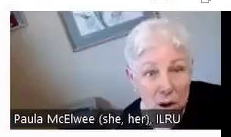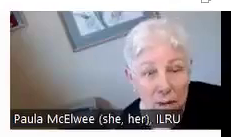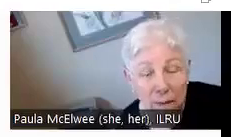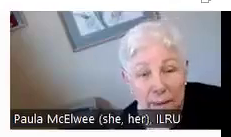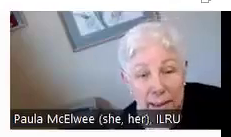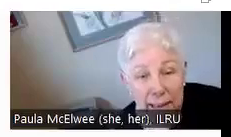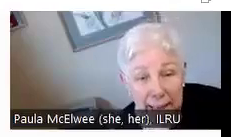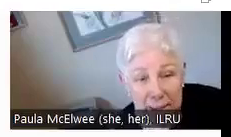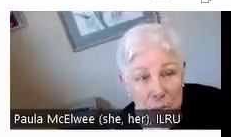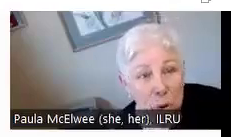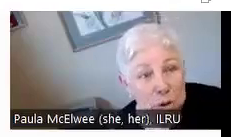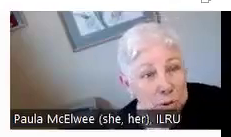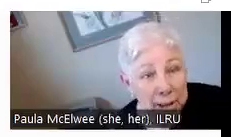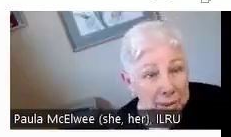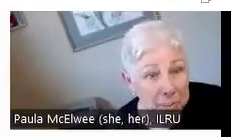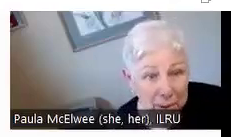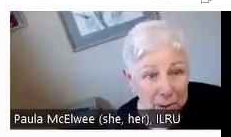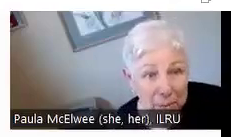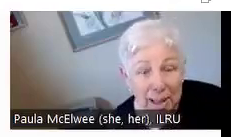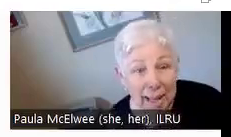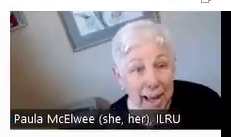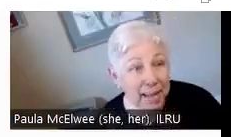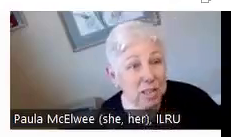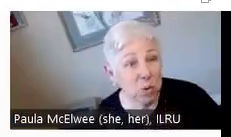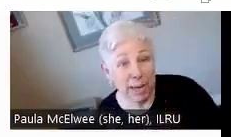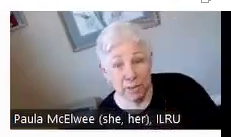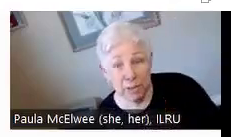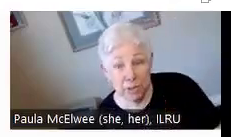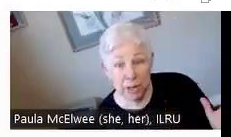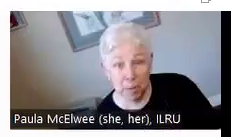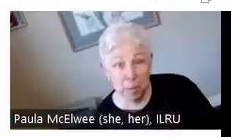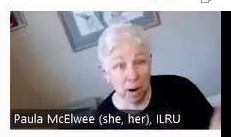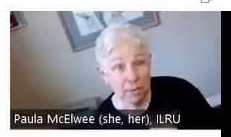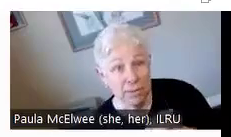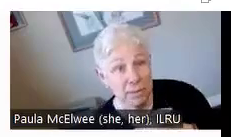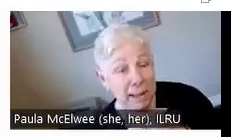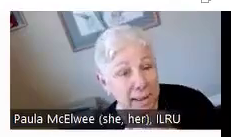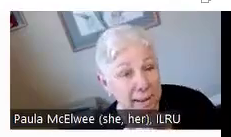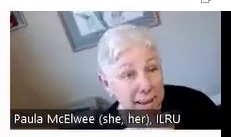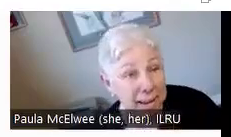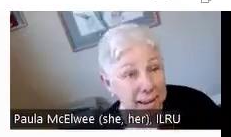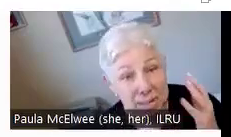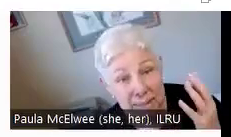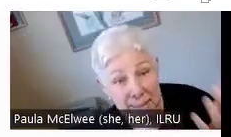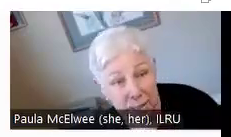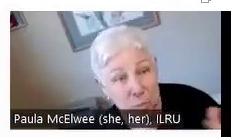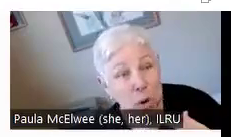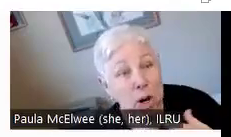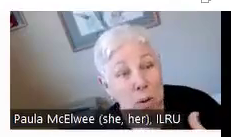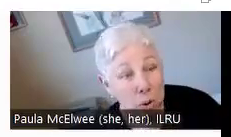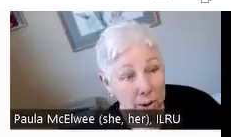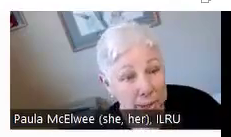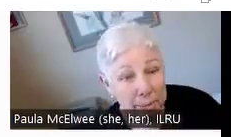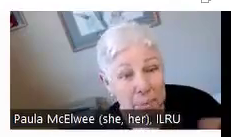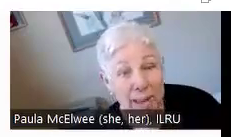during this call. And the more you do that, the better. I think it's great if you turn your camera off. I think that it gives us a little